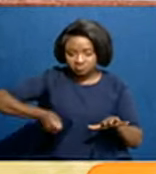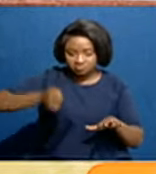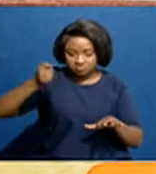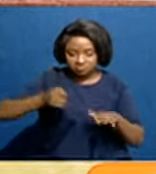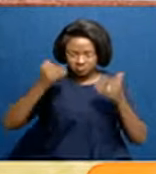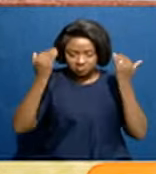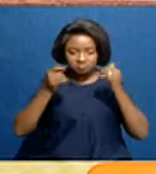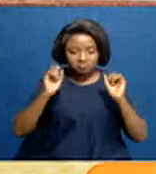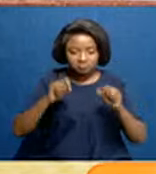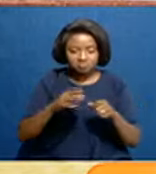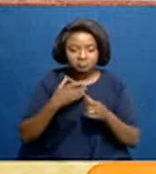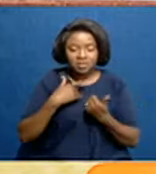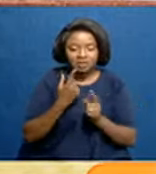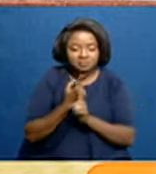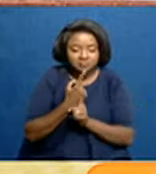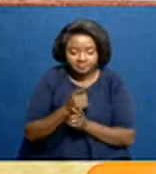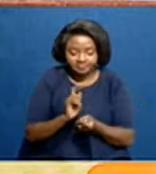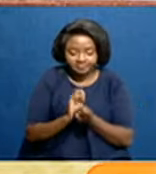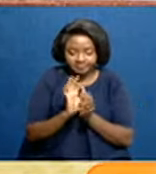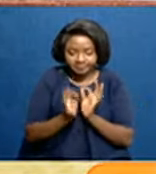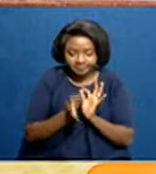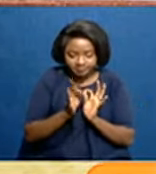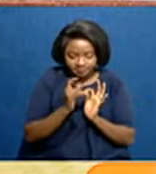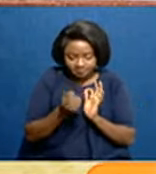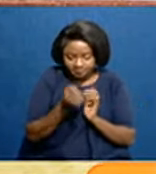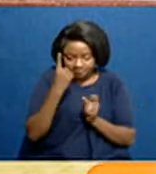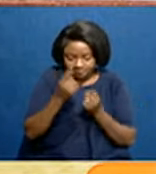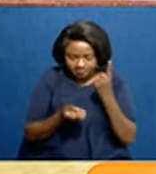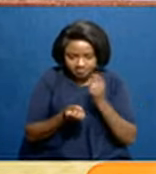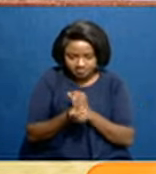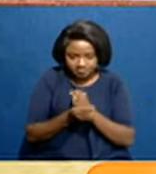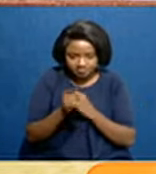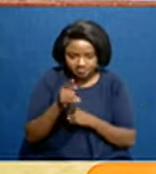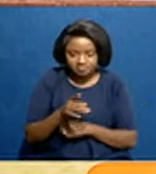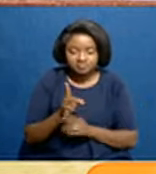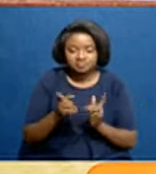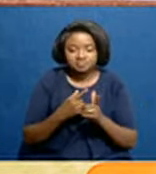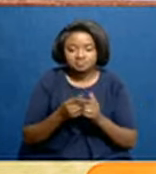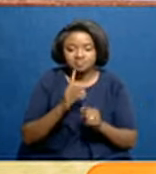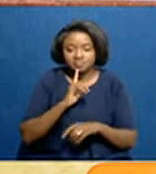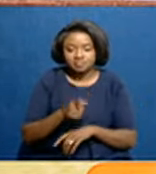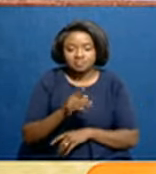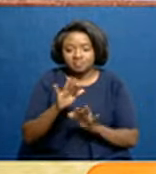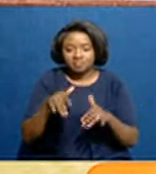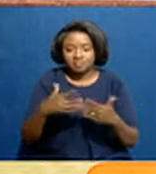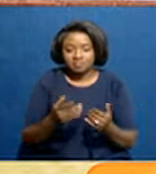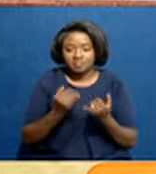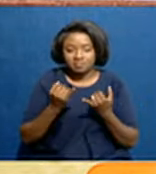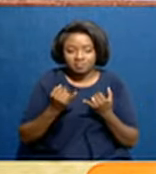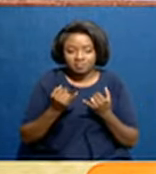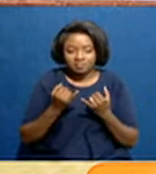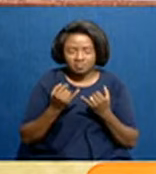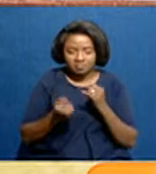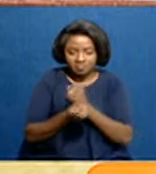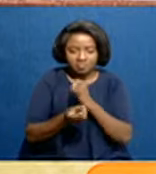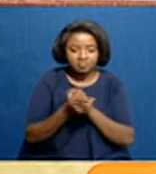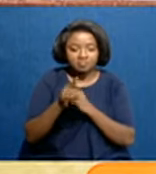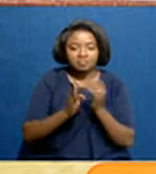a certain interpretation, and they actually directed the judges how to interpret the Bill of Rights. Okay? Yeah.